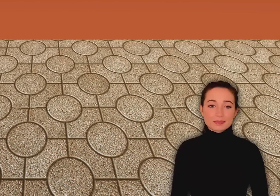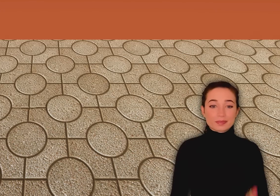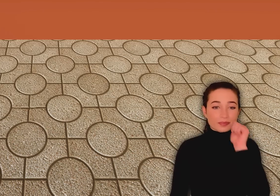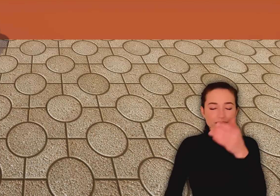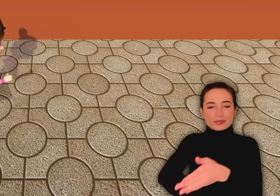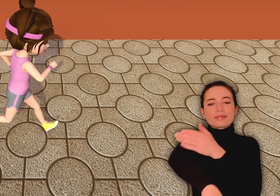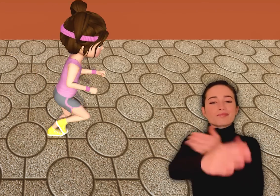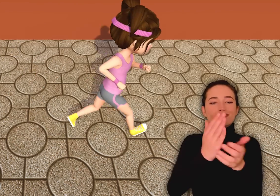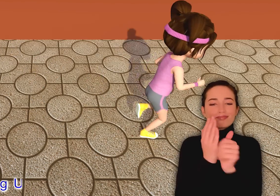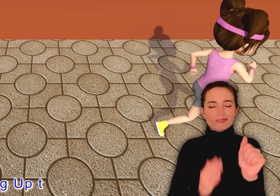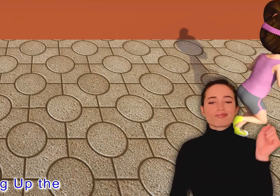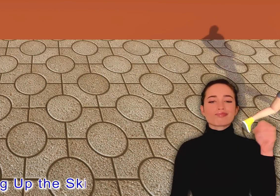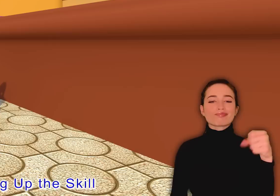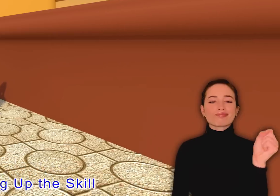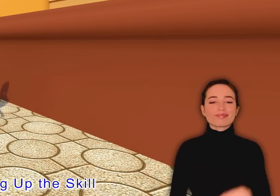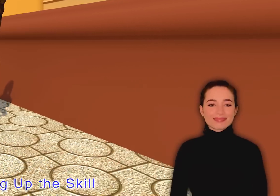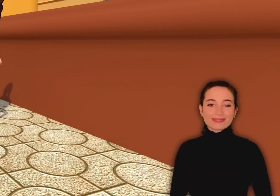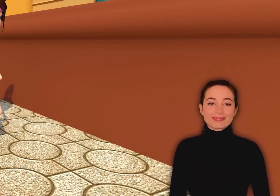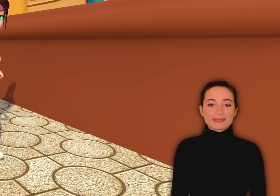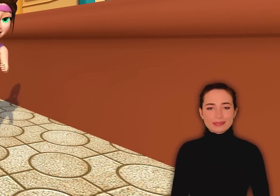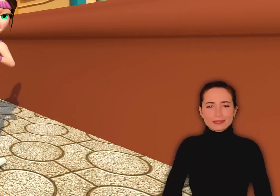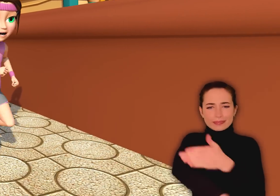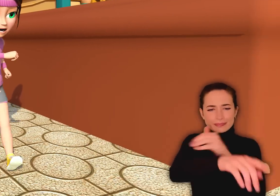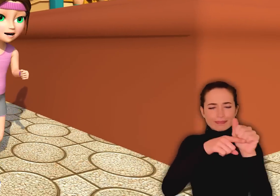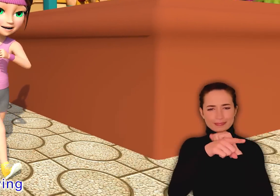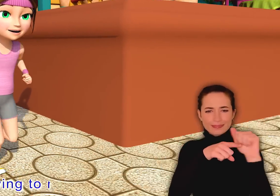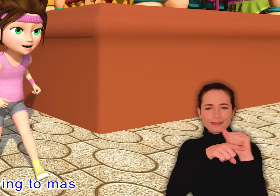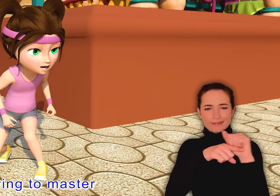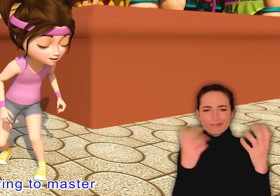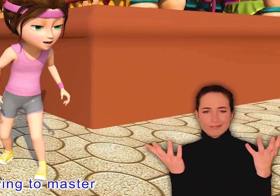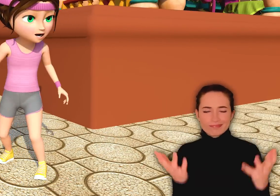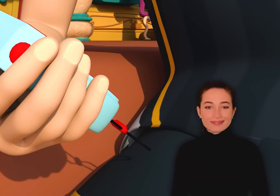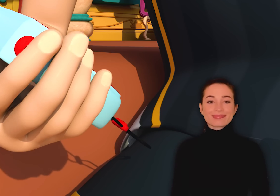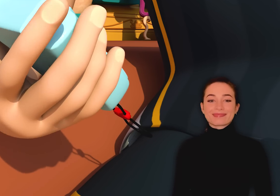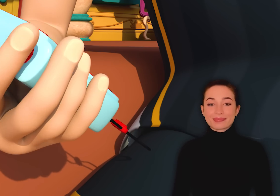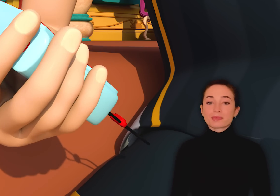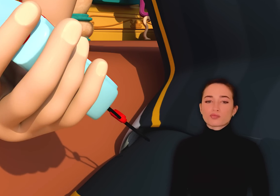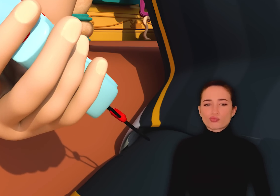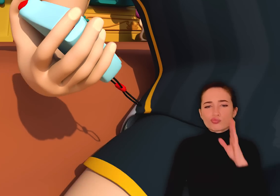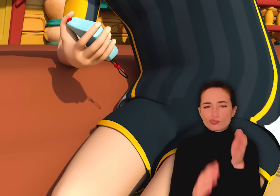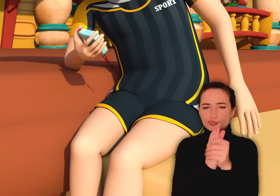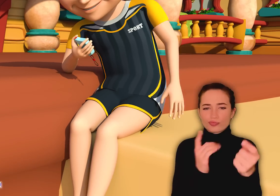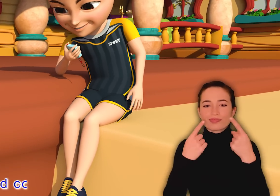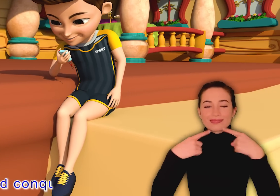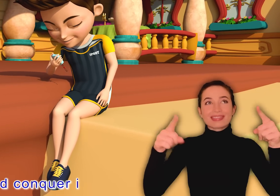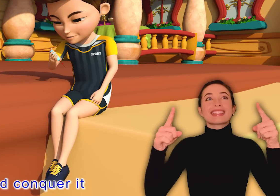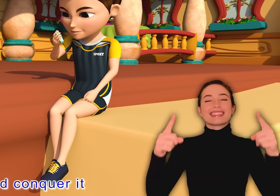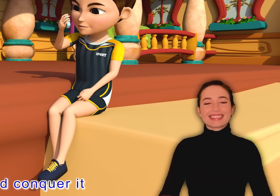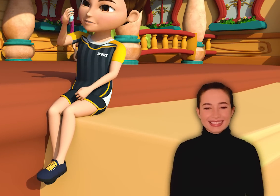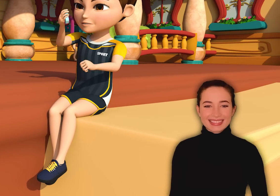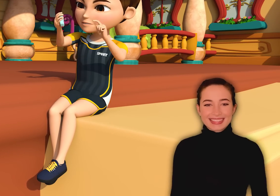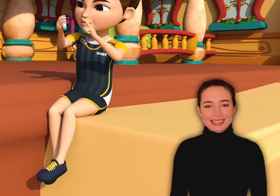scrapers tomorrow will bring up the skill we've been trying to master well master